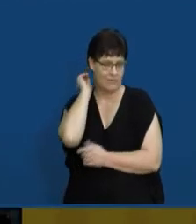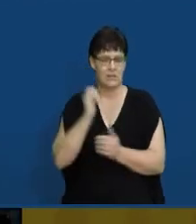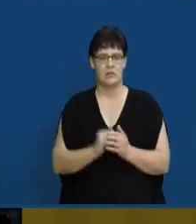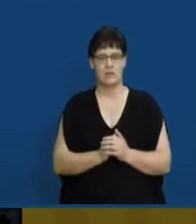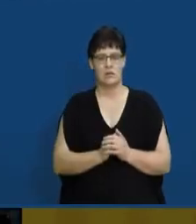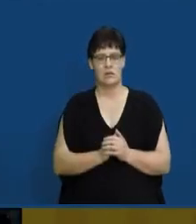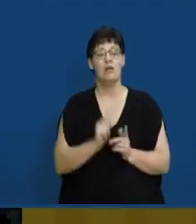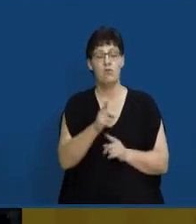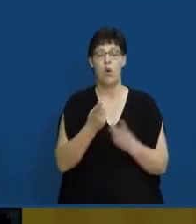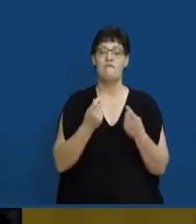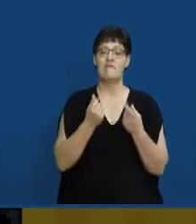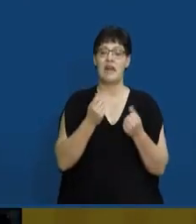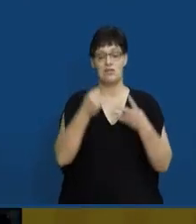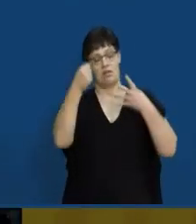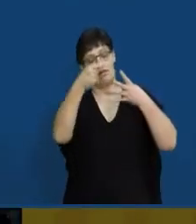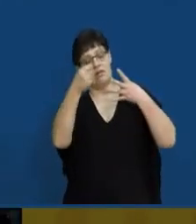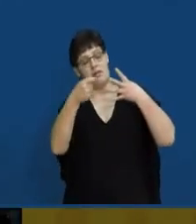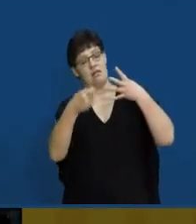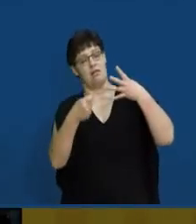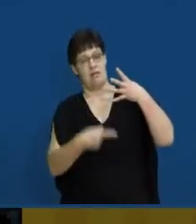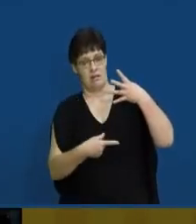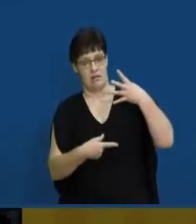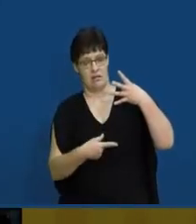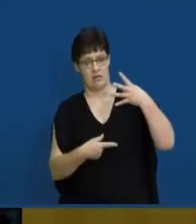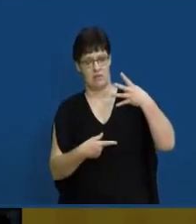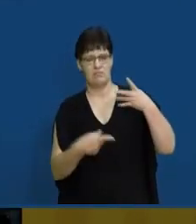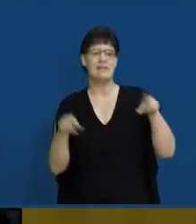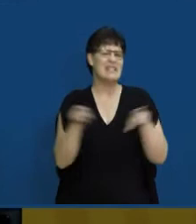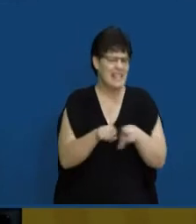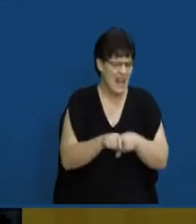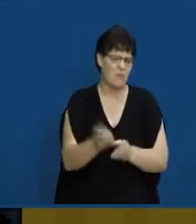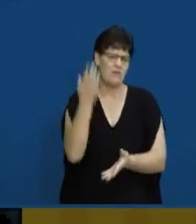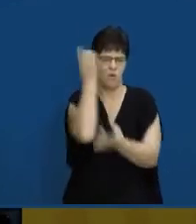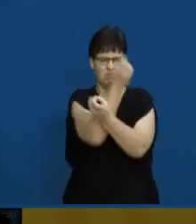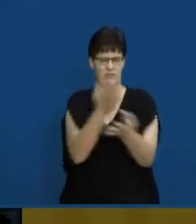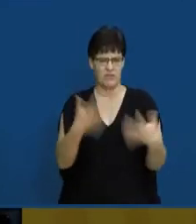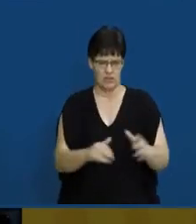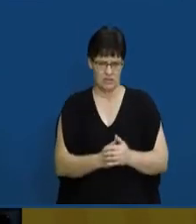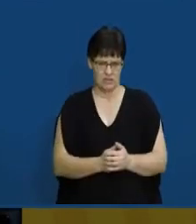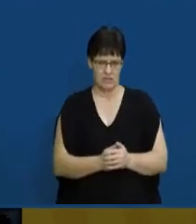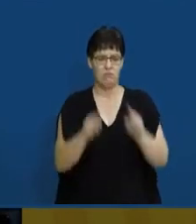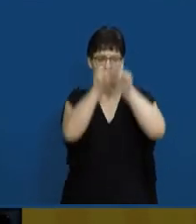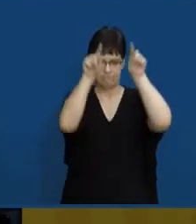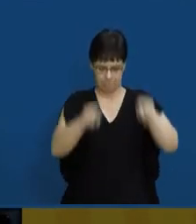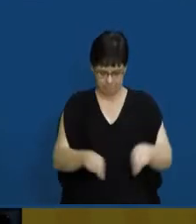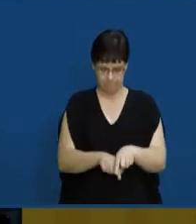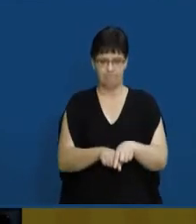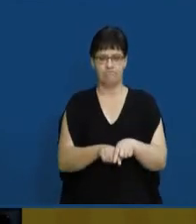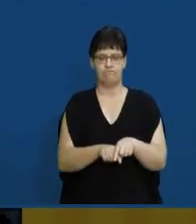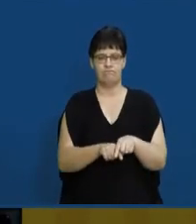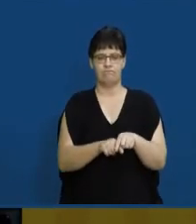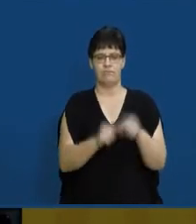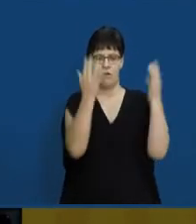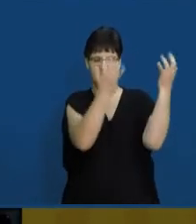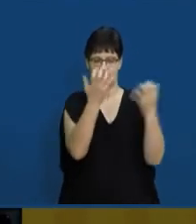it comes to your financial indicators, like I said earlier, yes, you will be given a formula sheet,